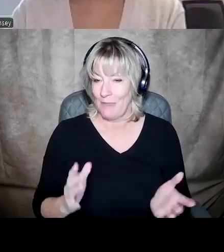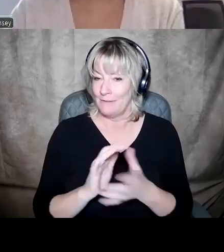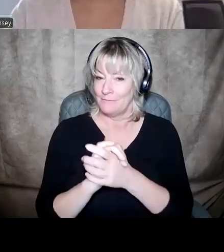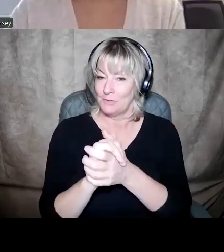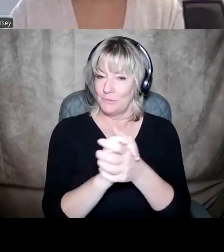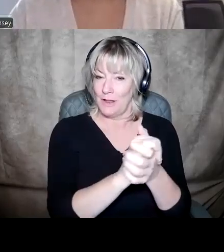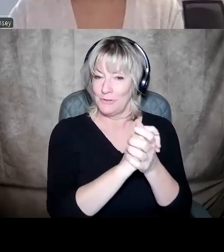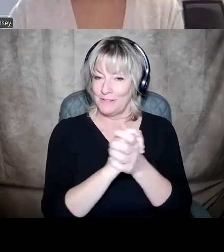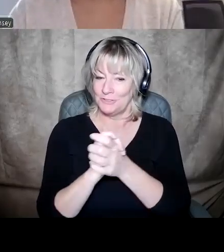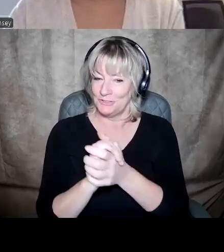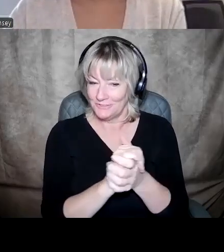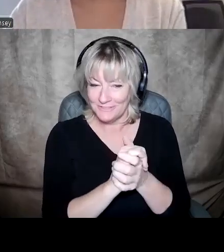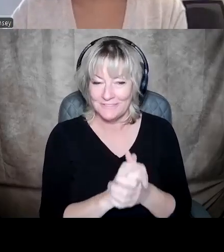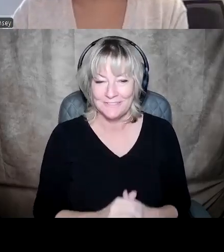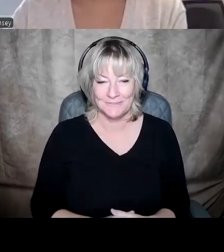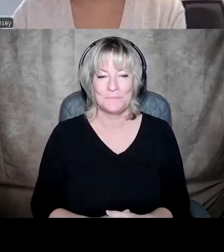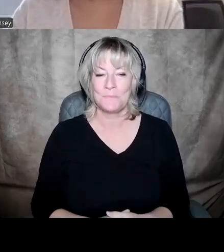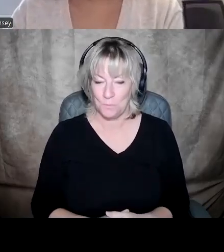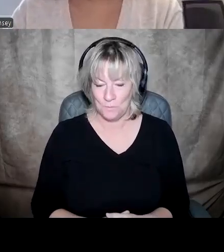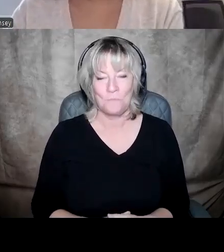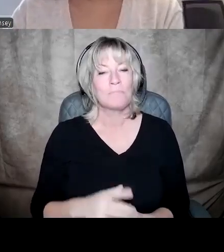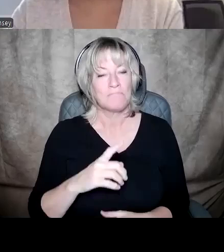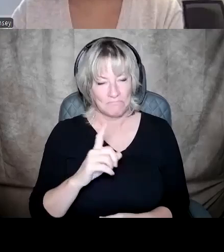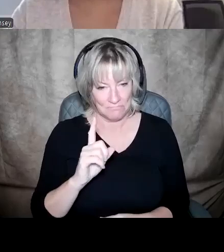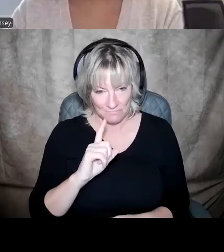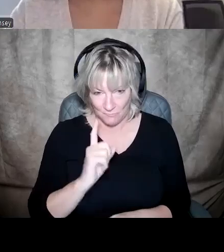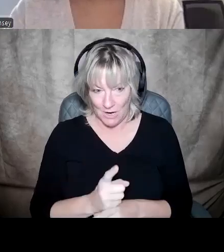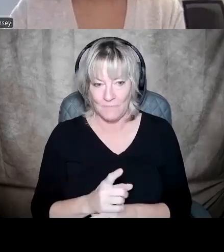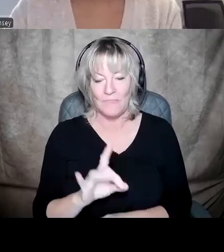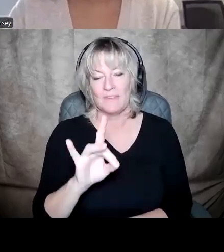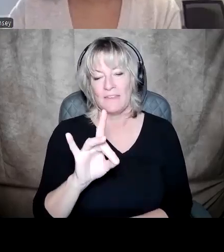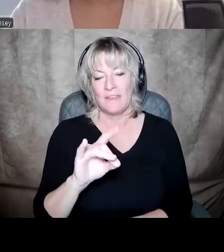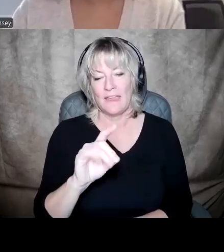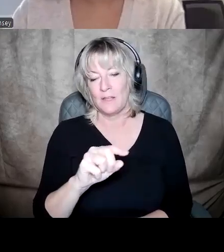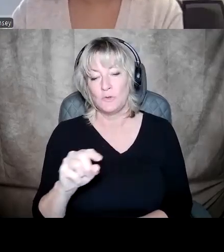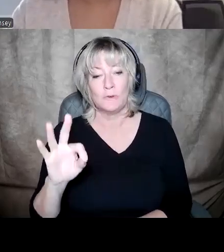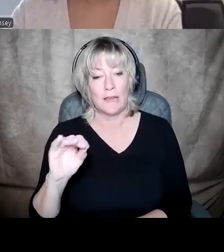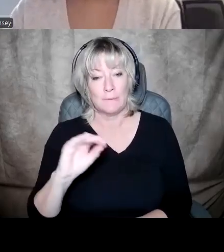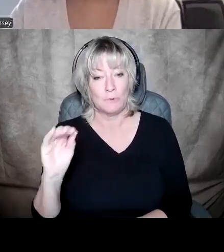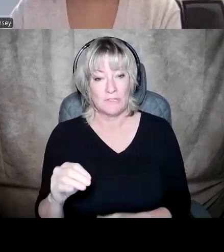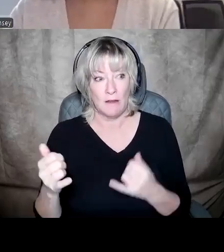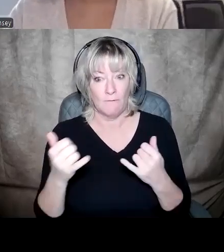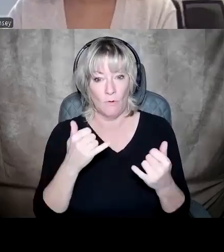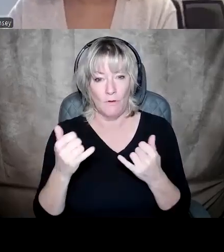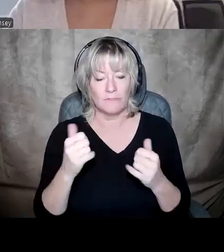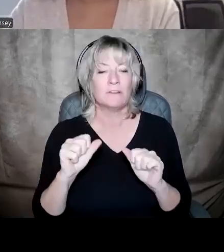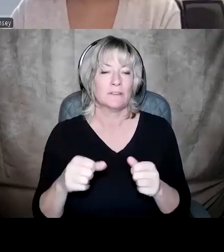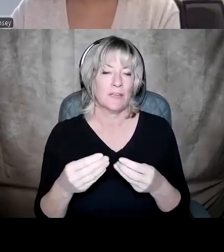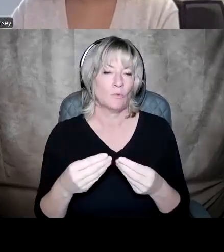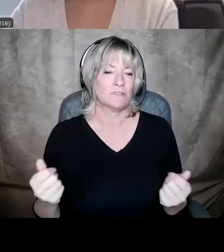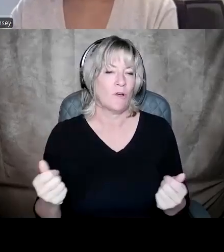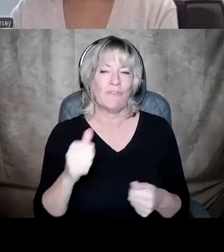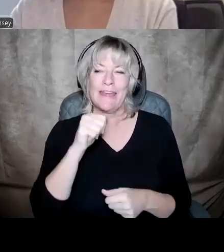Congratulations to us all. It is, in fact, that approximately 80-90% of calls can be resolved without law enforcement